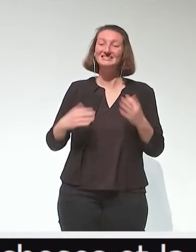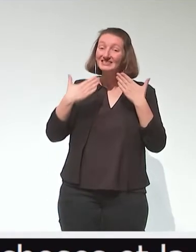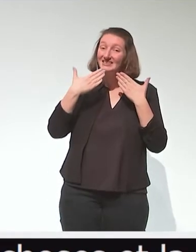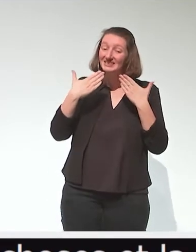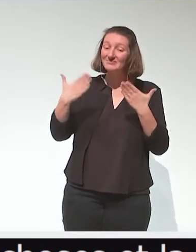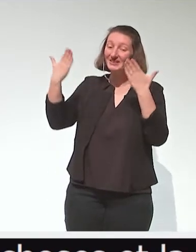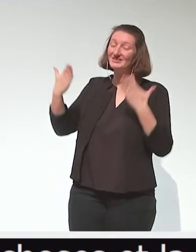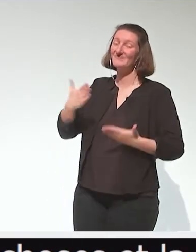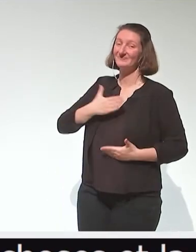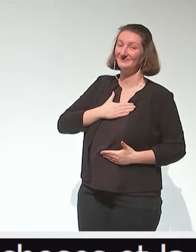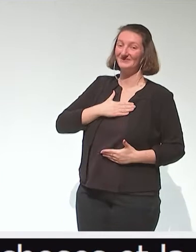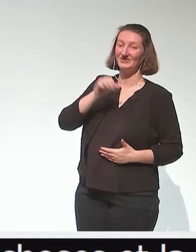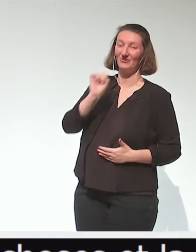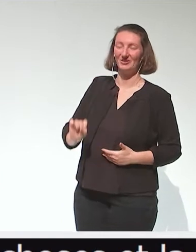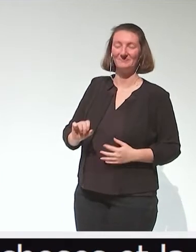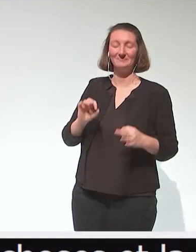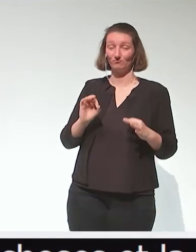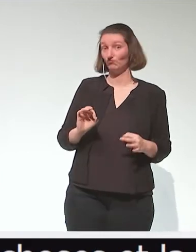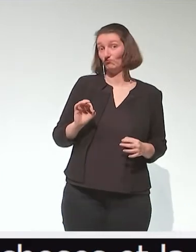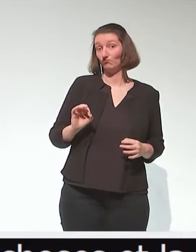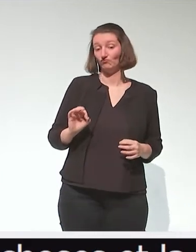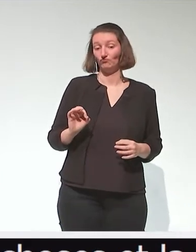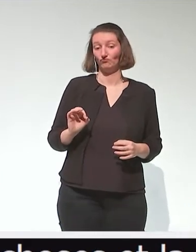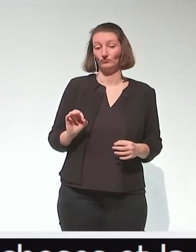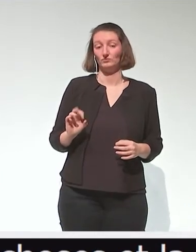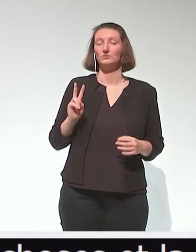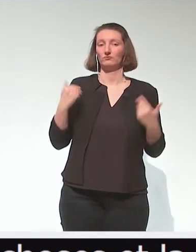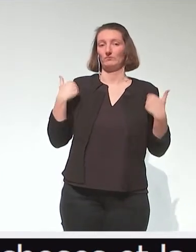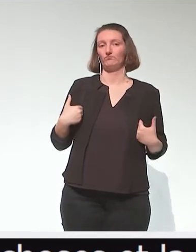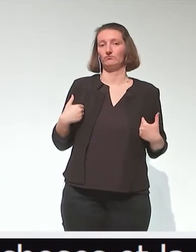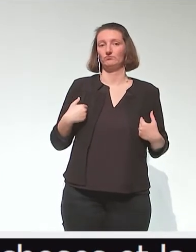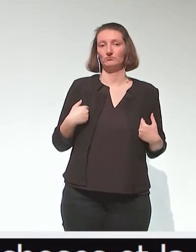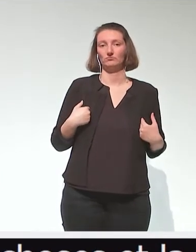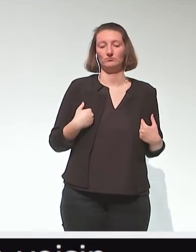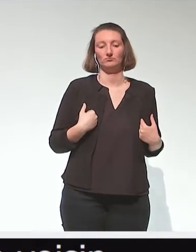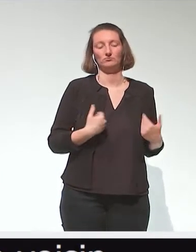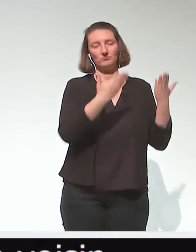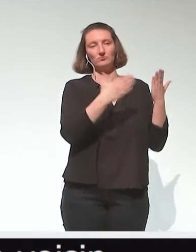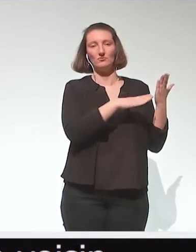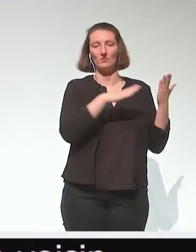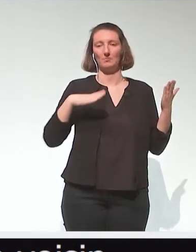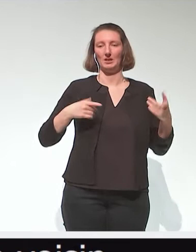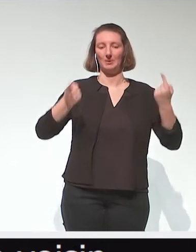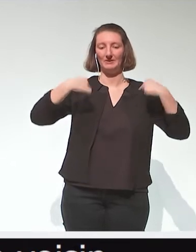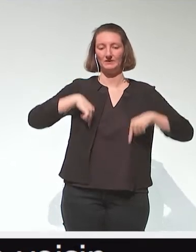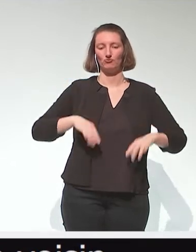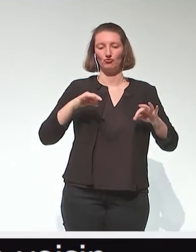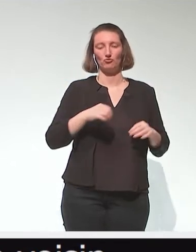Thank you very much. Thank you very much. Sophie, I am responsible.